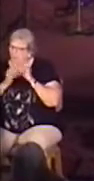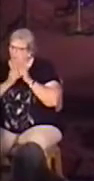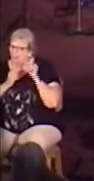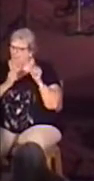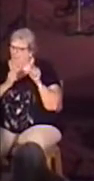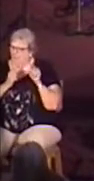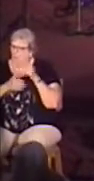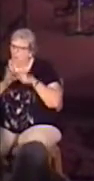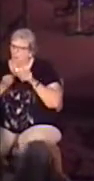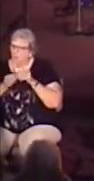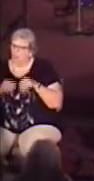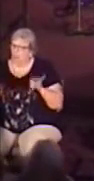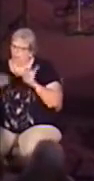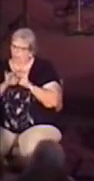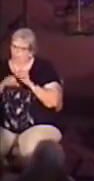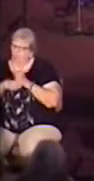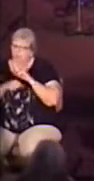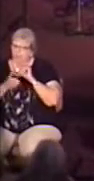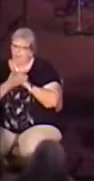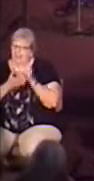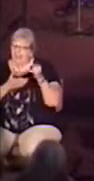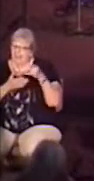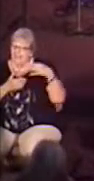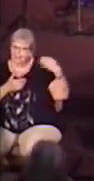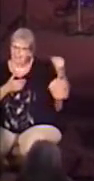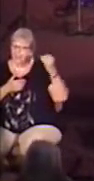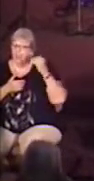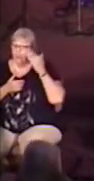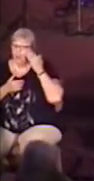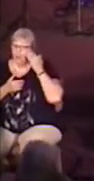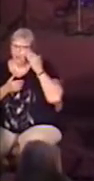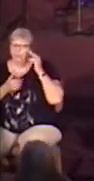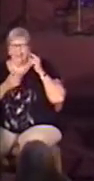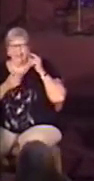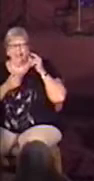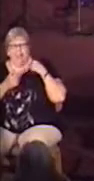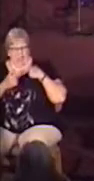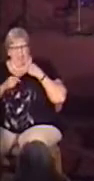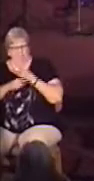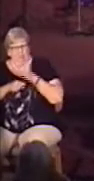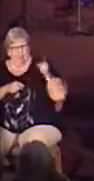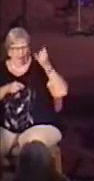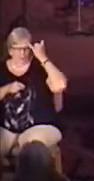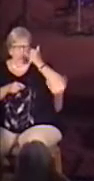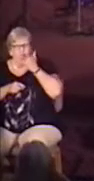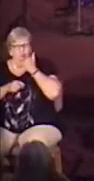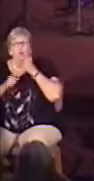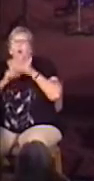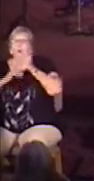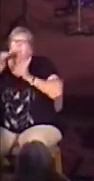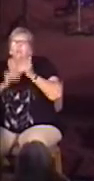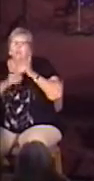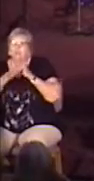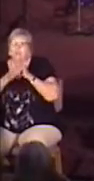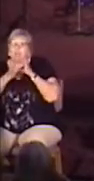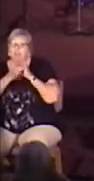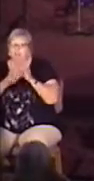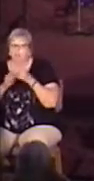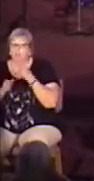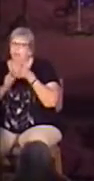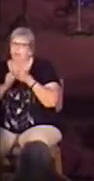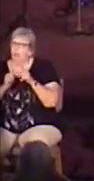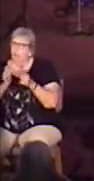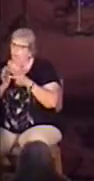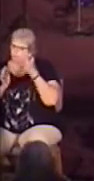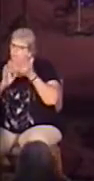important, making sure he leaves the room knowing that I'm right and he's wrong, or building a relationship, and maybe once that relationship is strong enough, I can